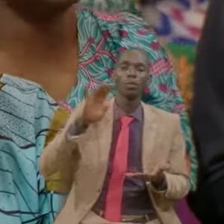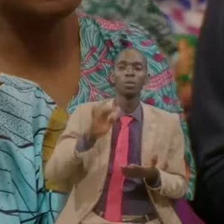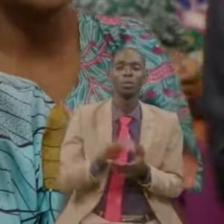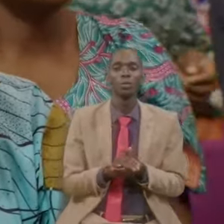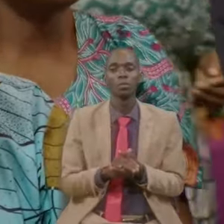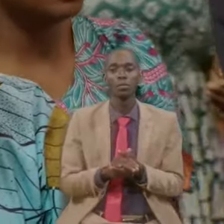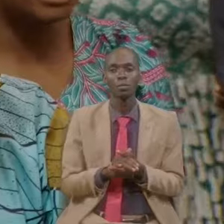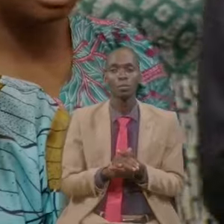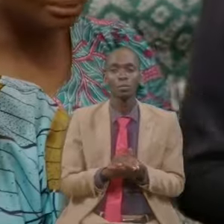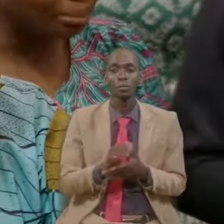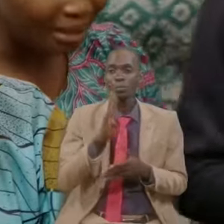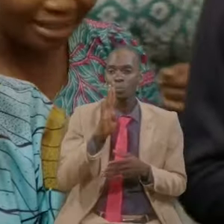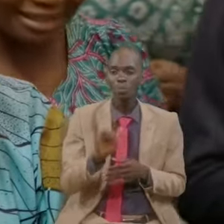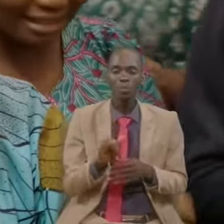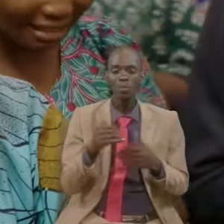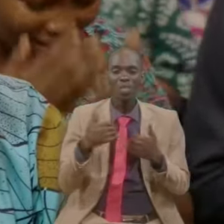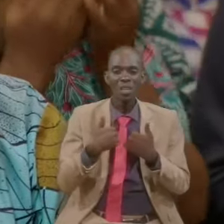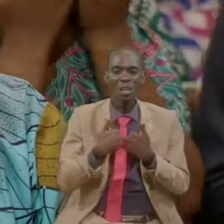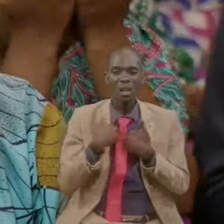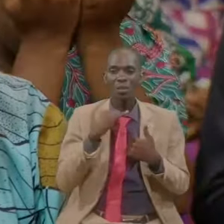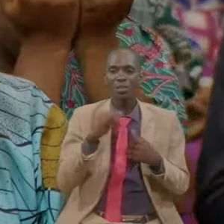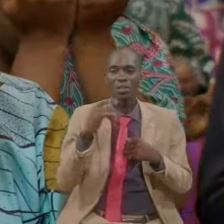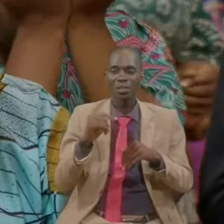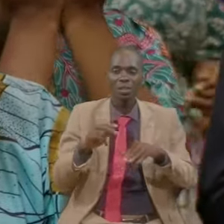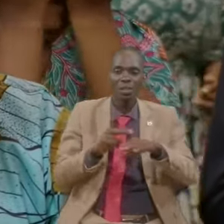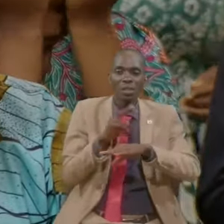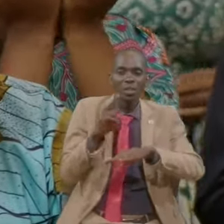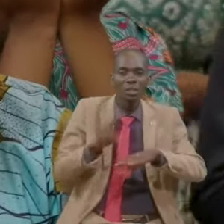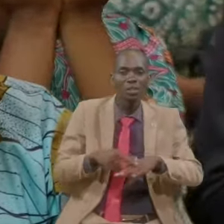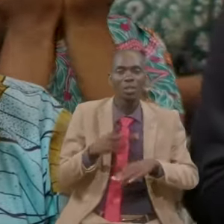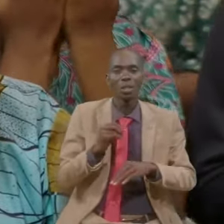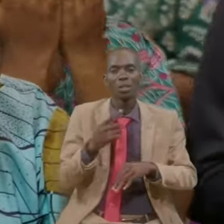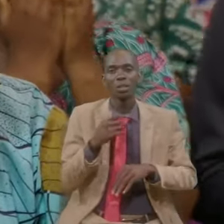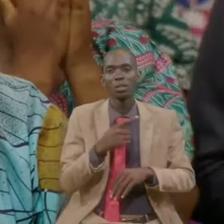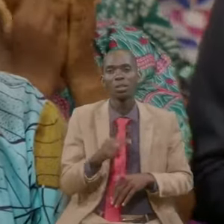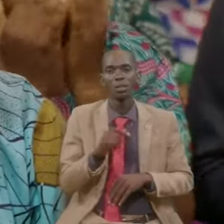by having the nature and the attributes